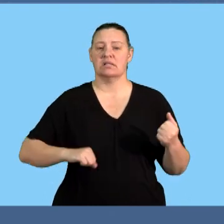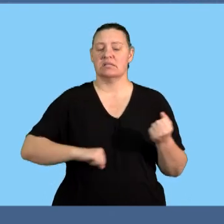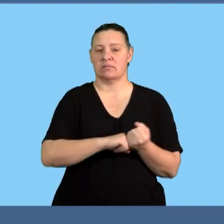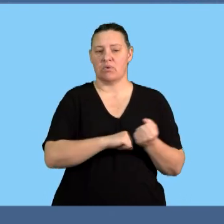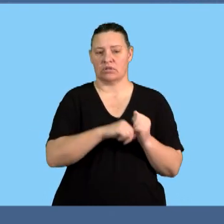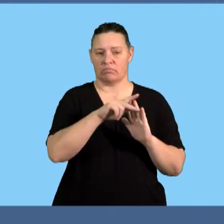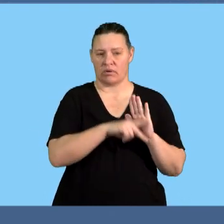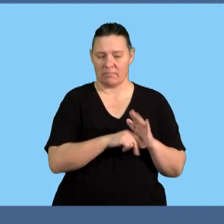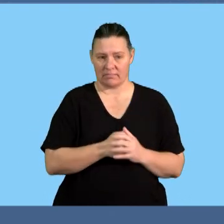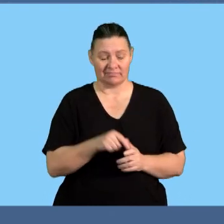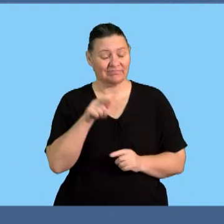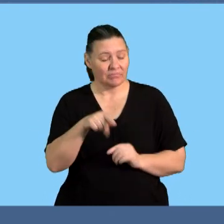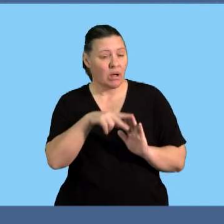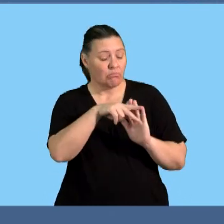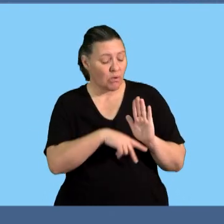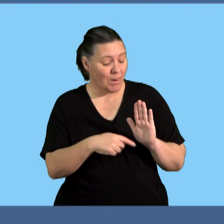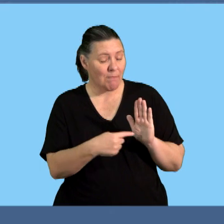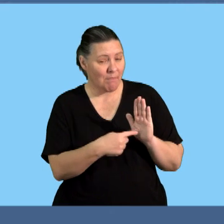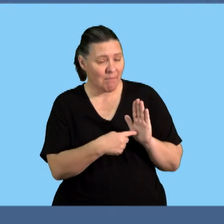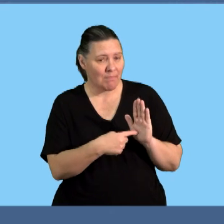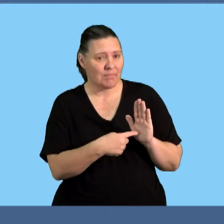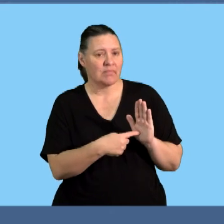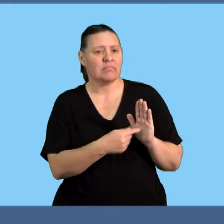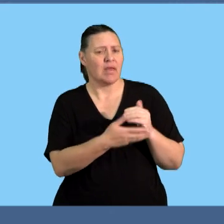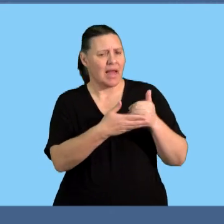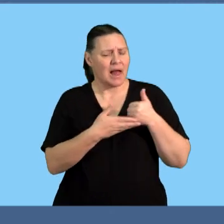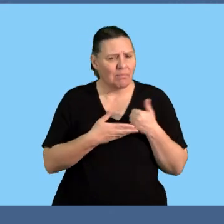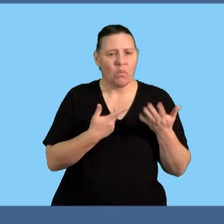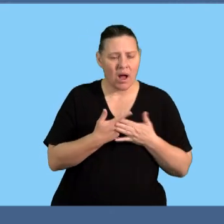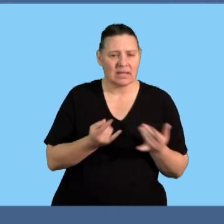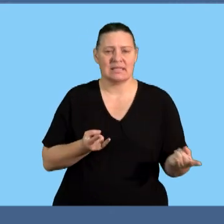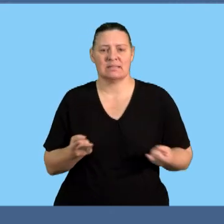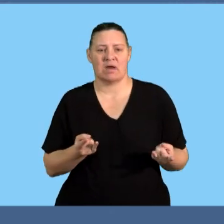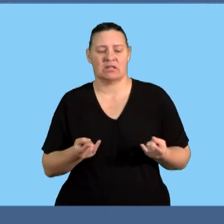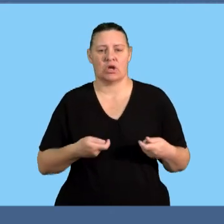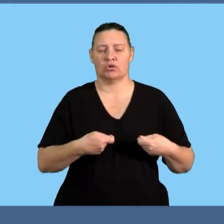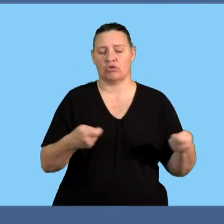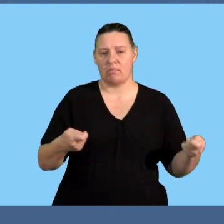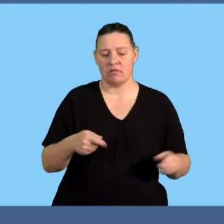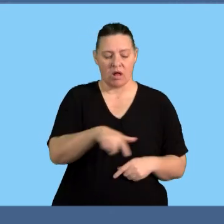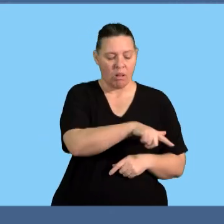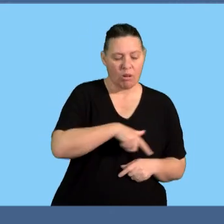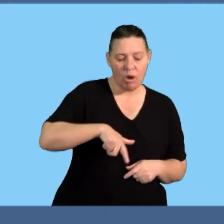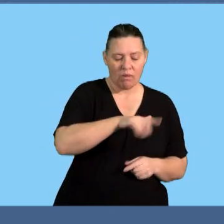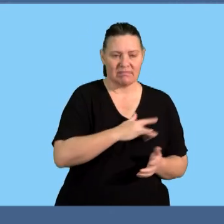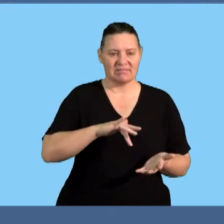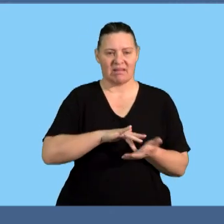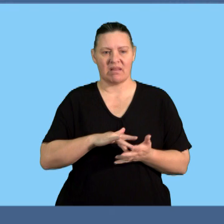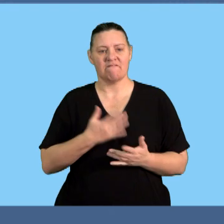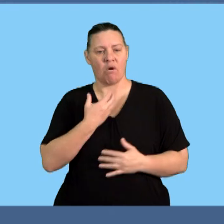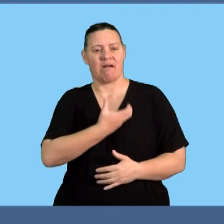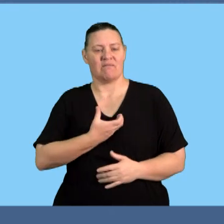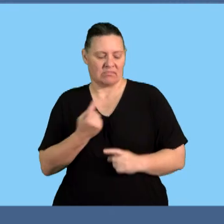program? Now, this program helps us to set up SPASA shops as a local convenience